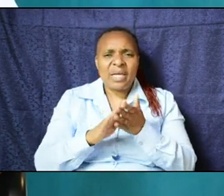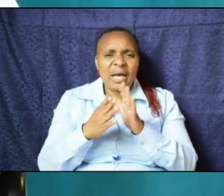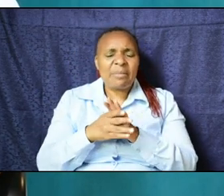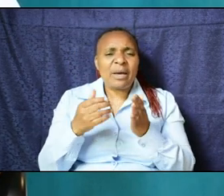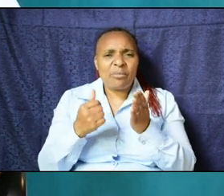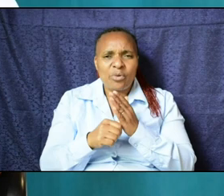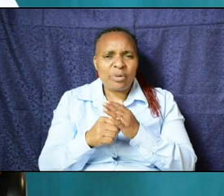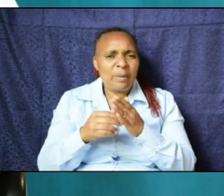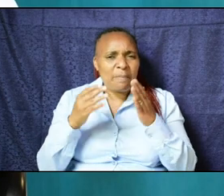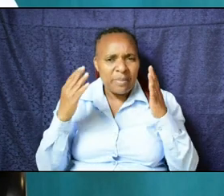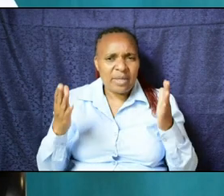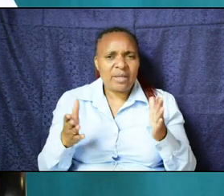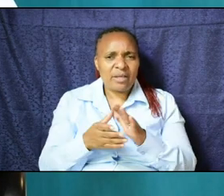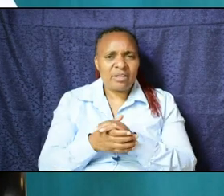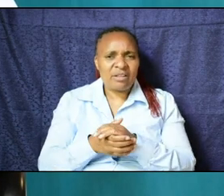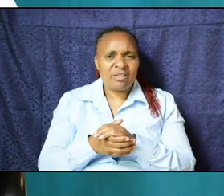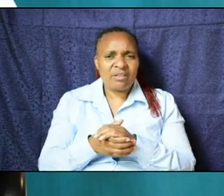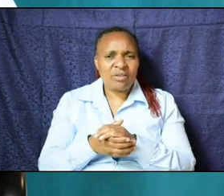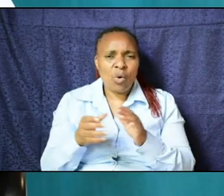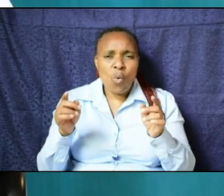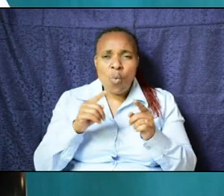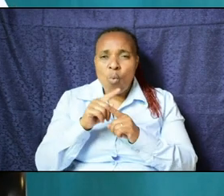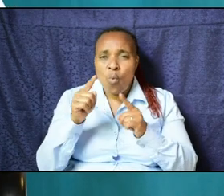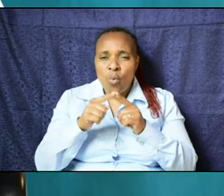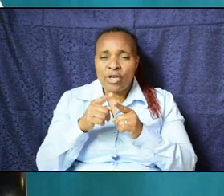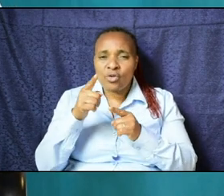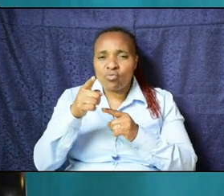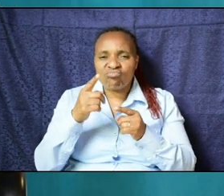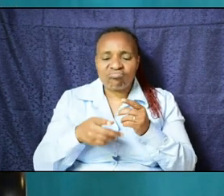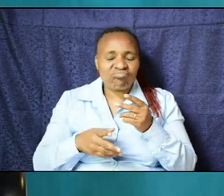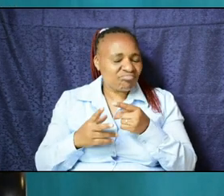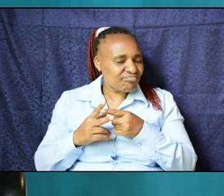issue. That's when